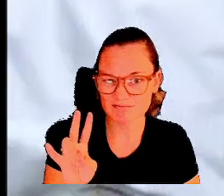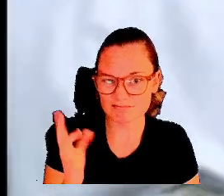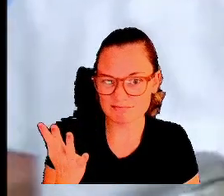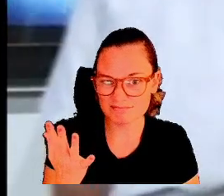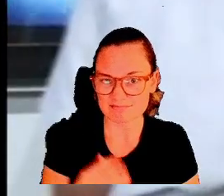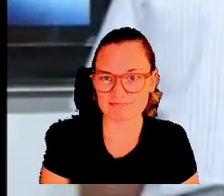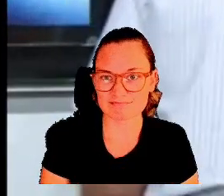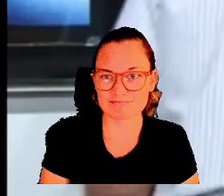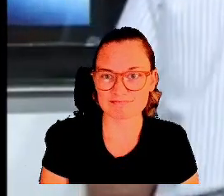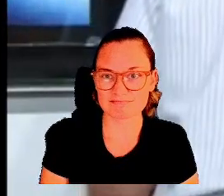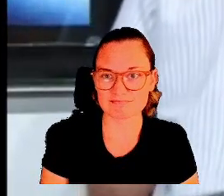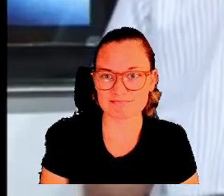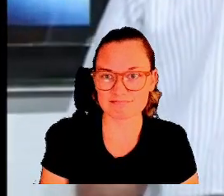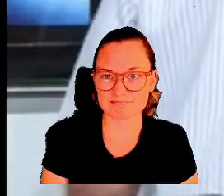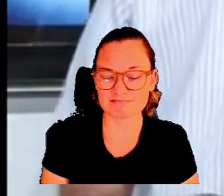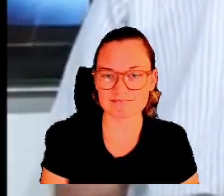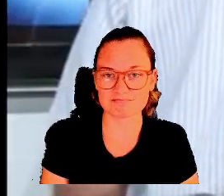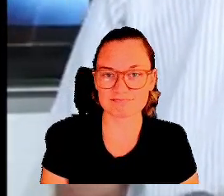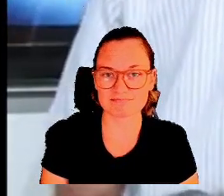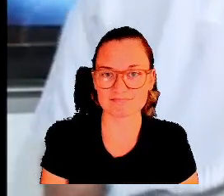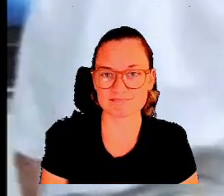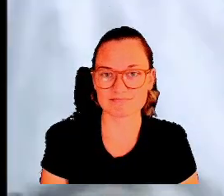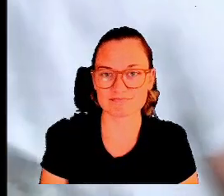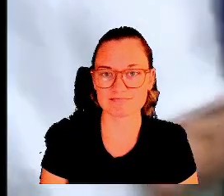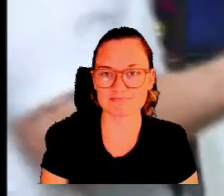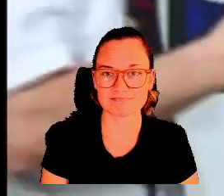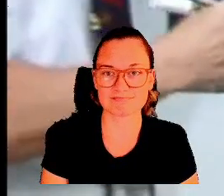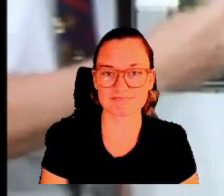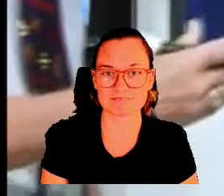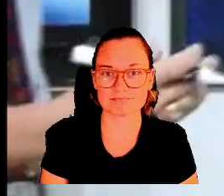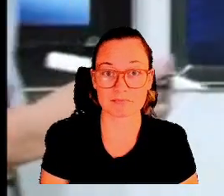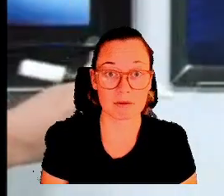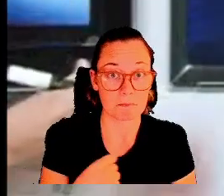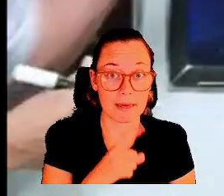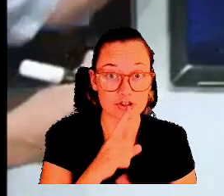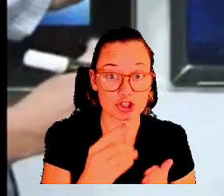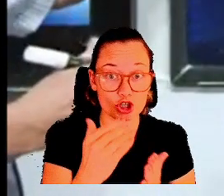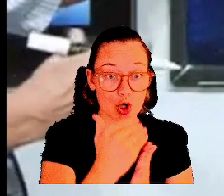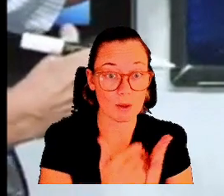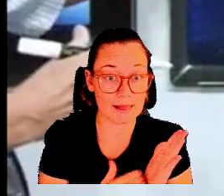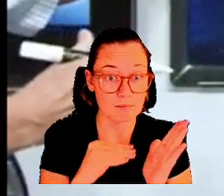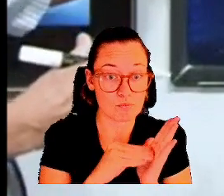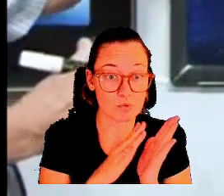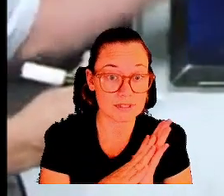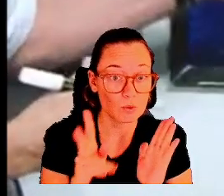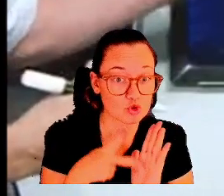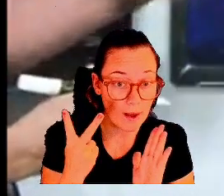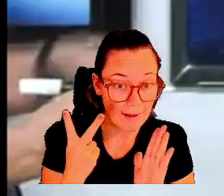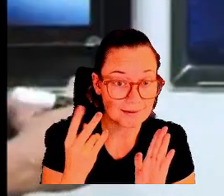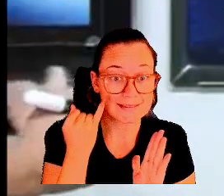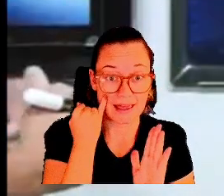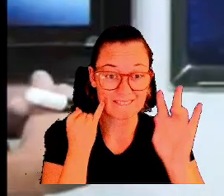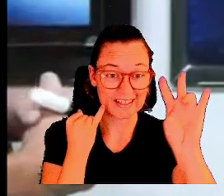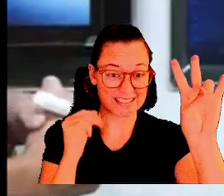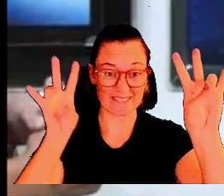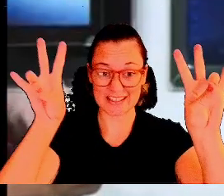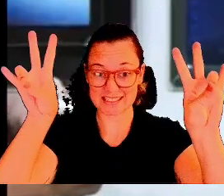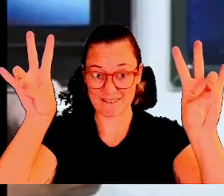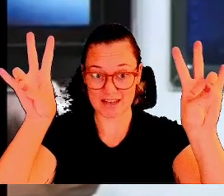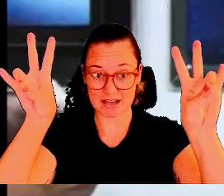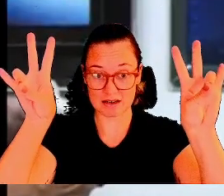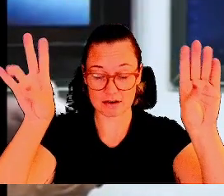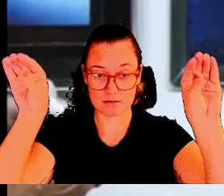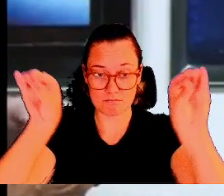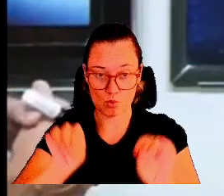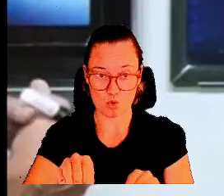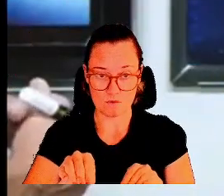and there's another 7. Now make sure that you list it twice. If it shows up twice up there, it has to show up twice down